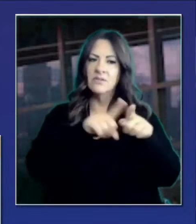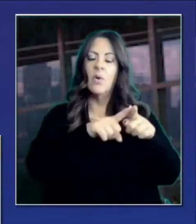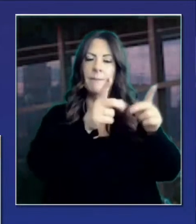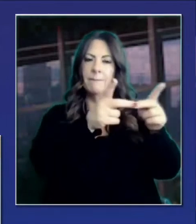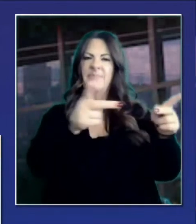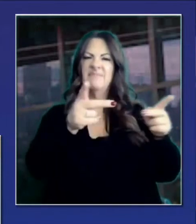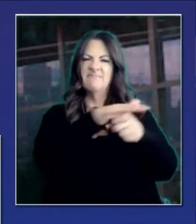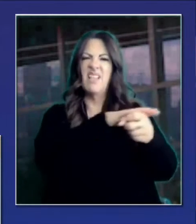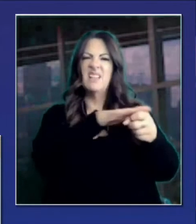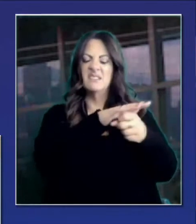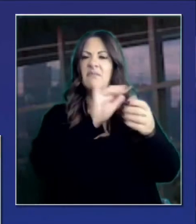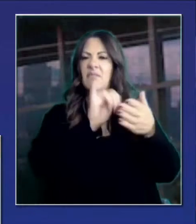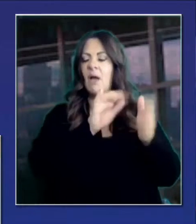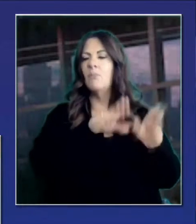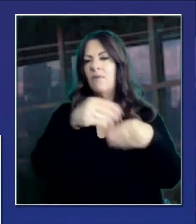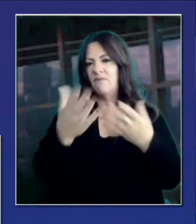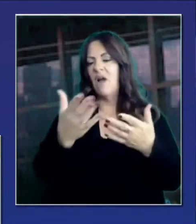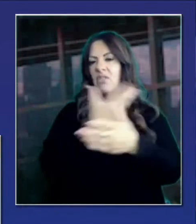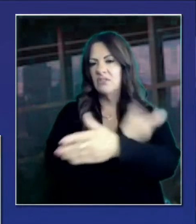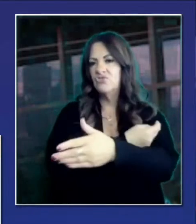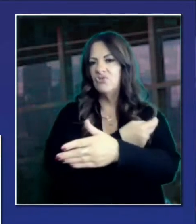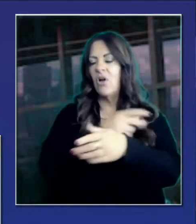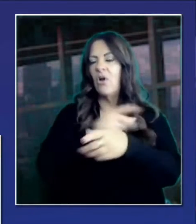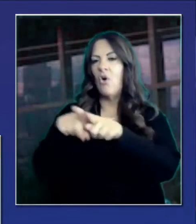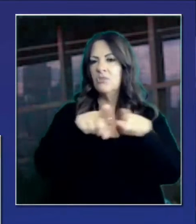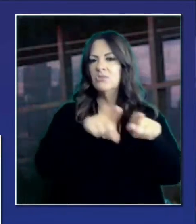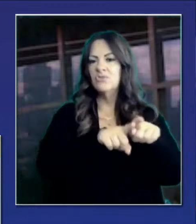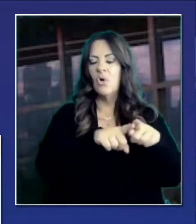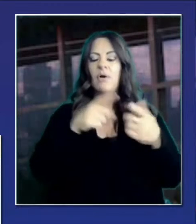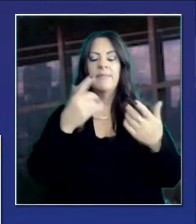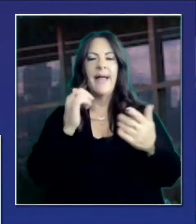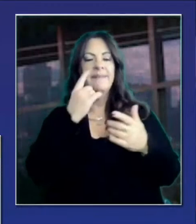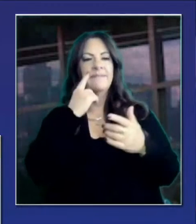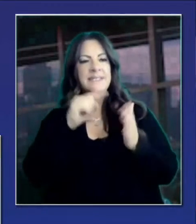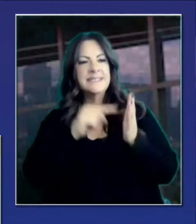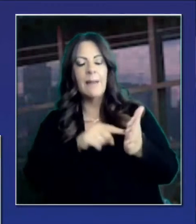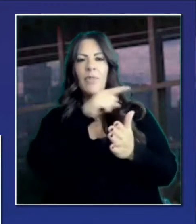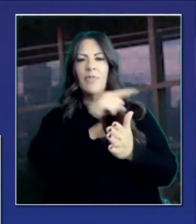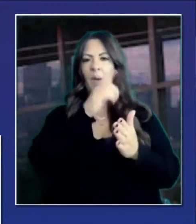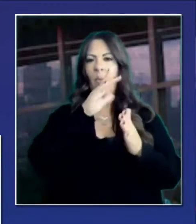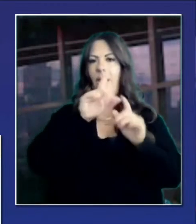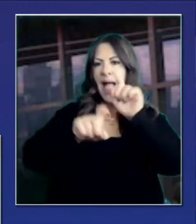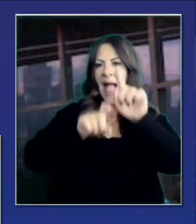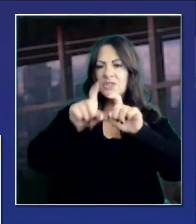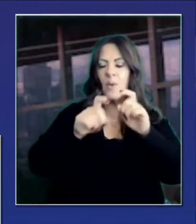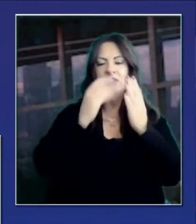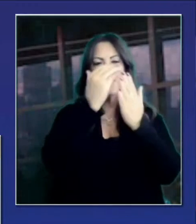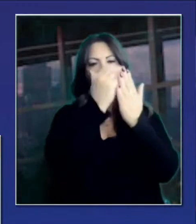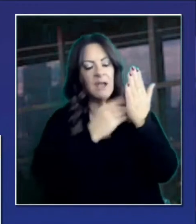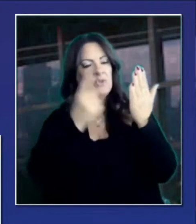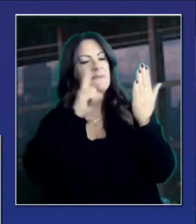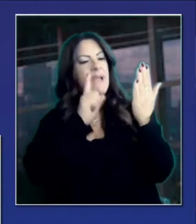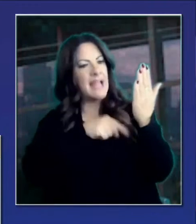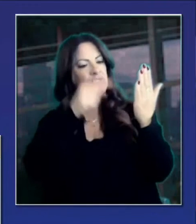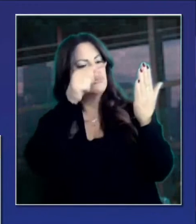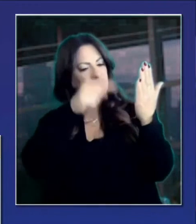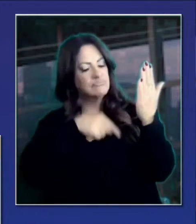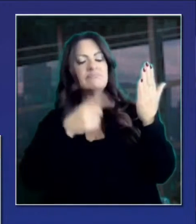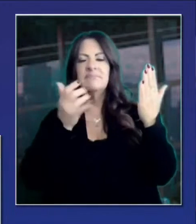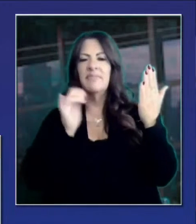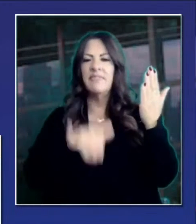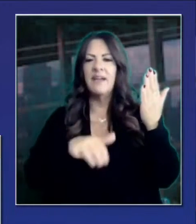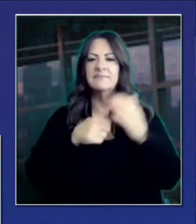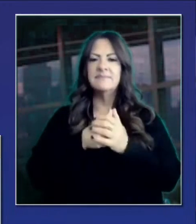well, difficulty with paperwork and the prompted questions and the old systems that many states, not just